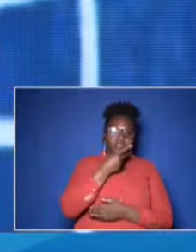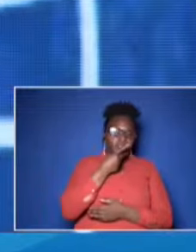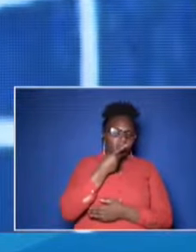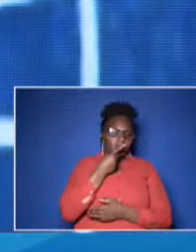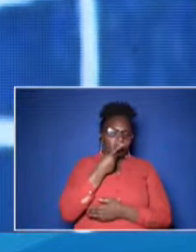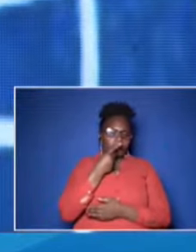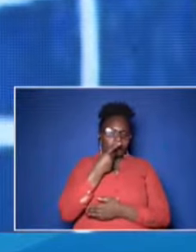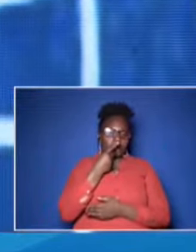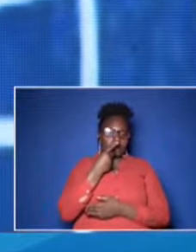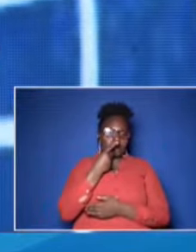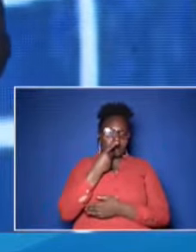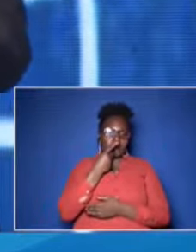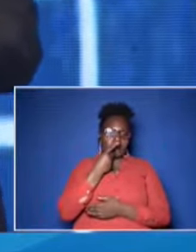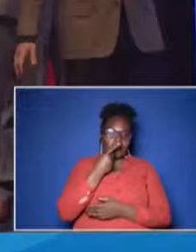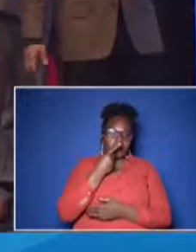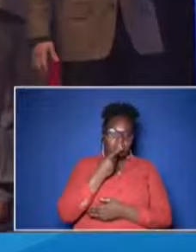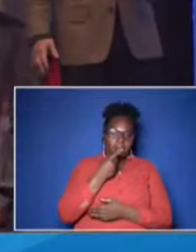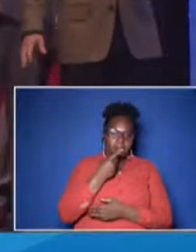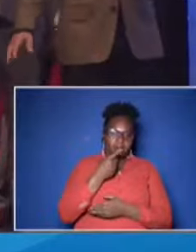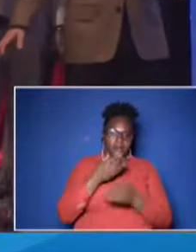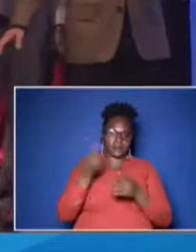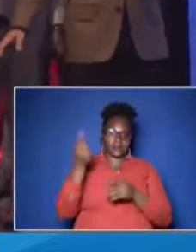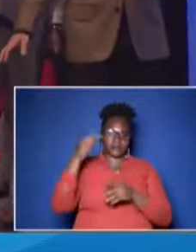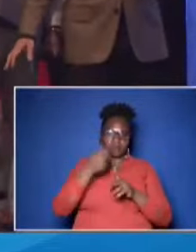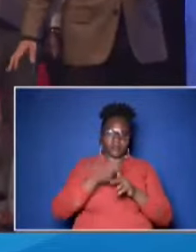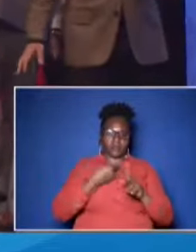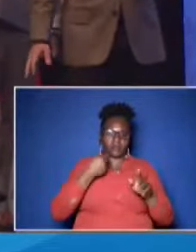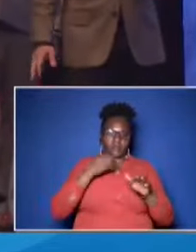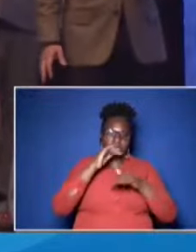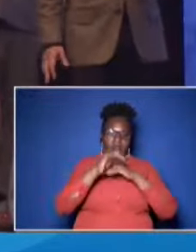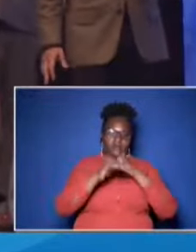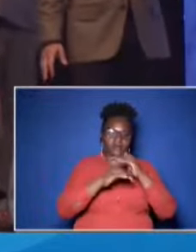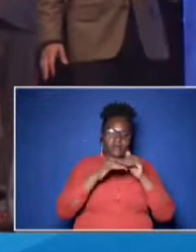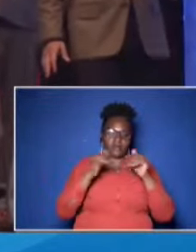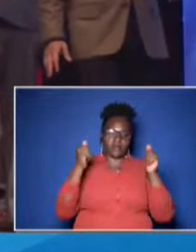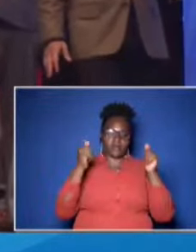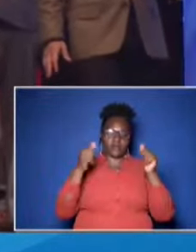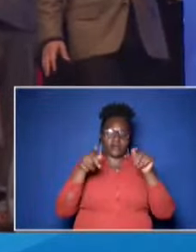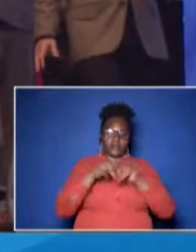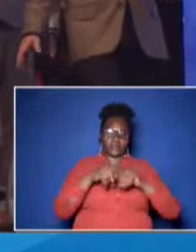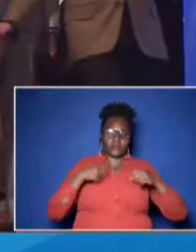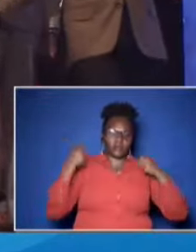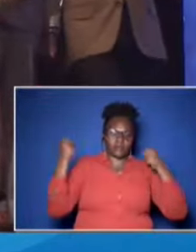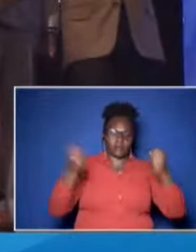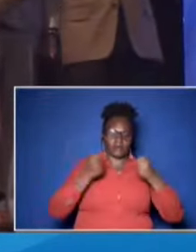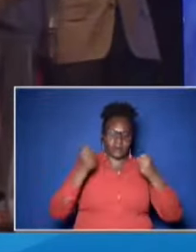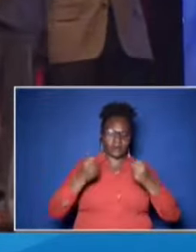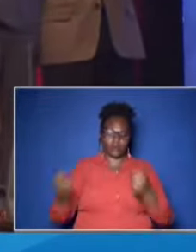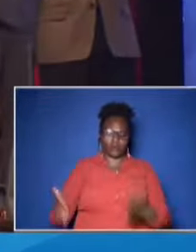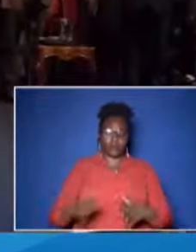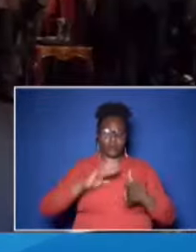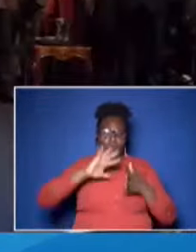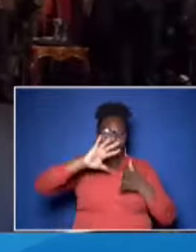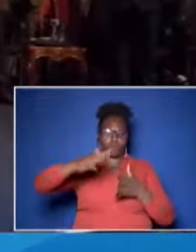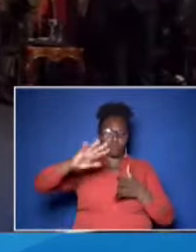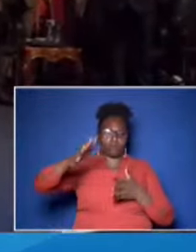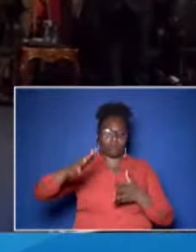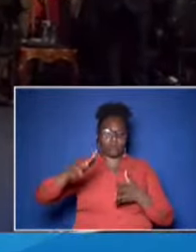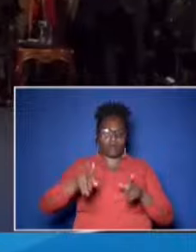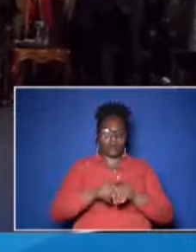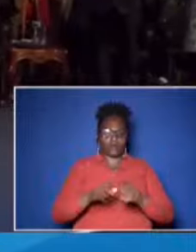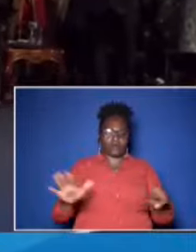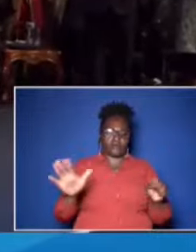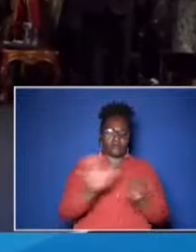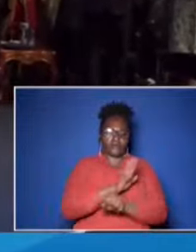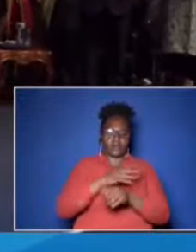shall there came a sound from Heaven it was like a mighty rushing wind it filled